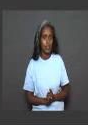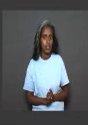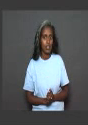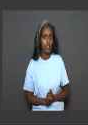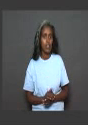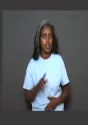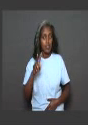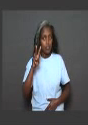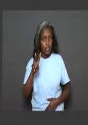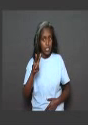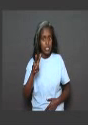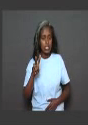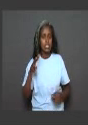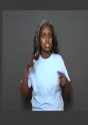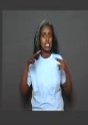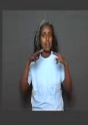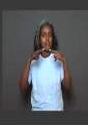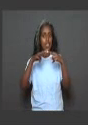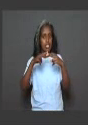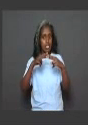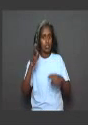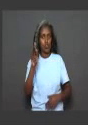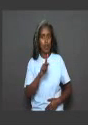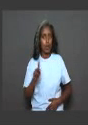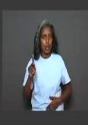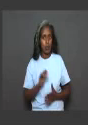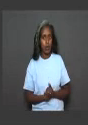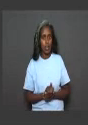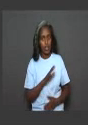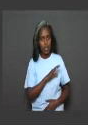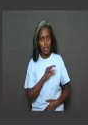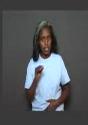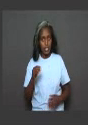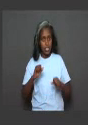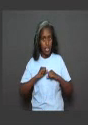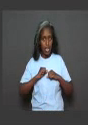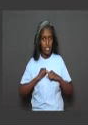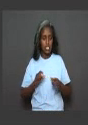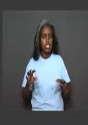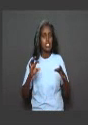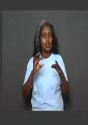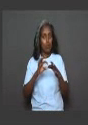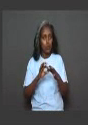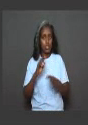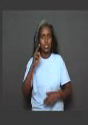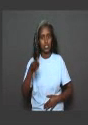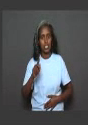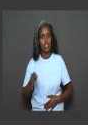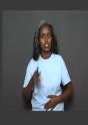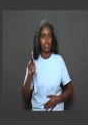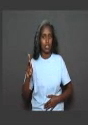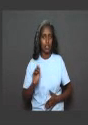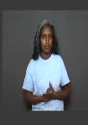V is the vertex of the parabola and has the coordinates HK.